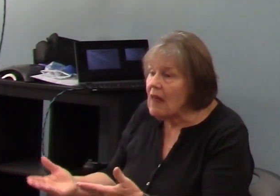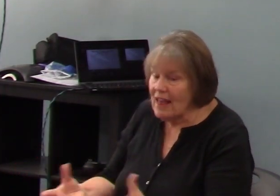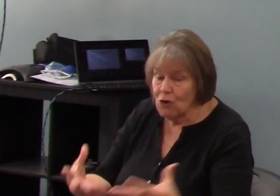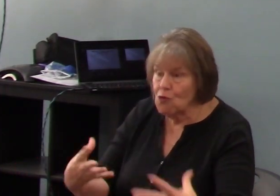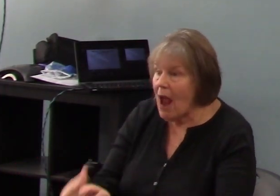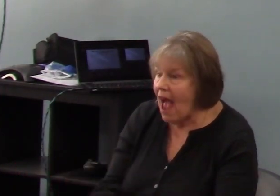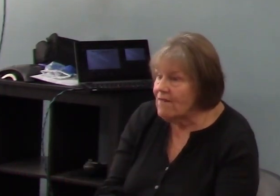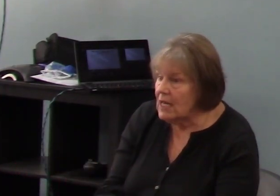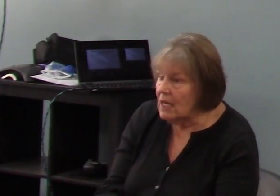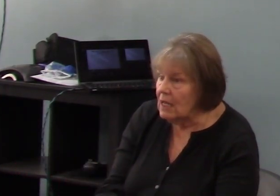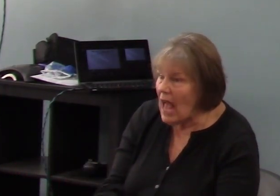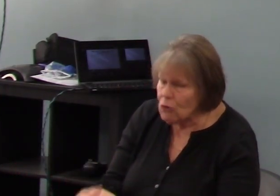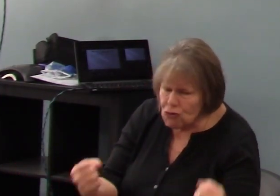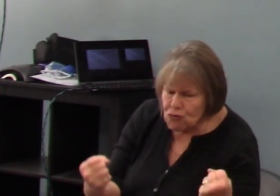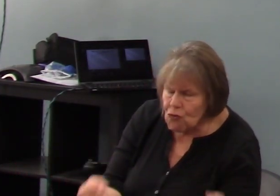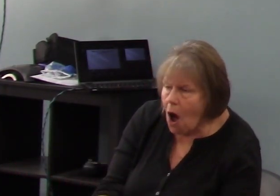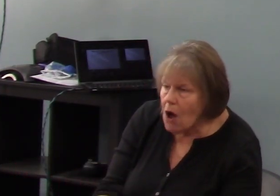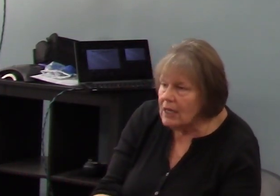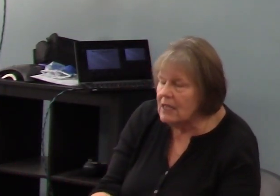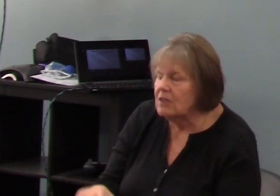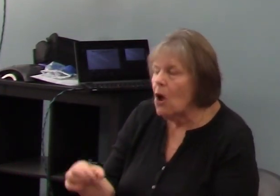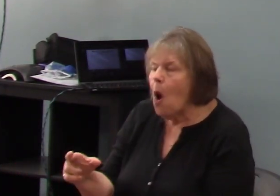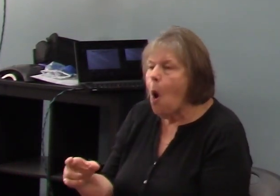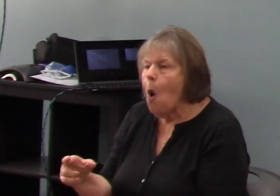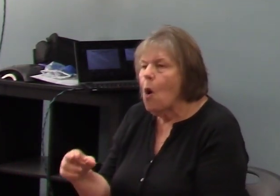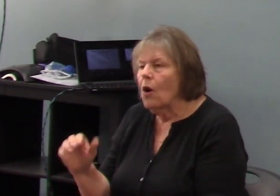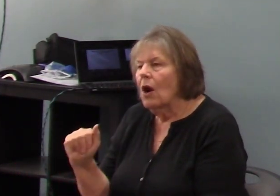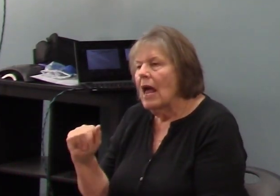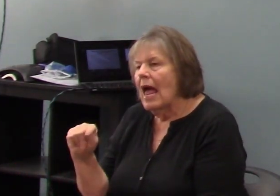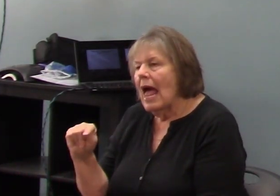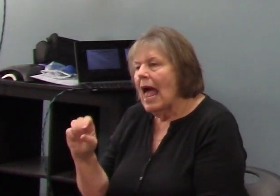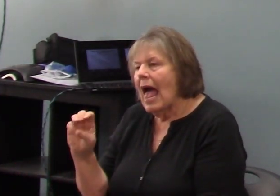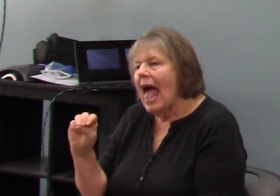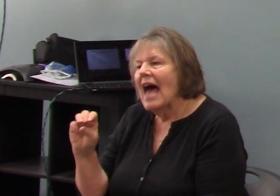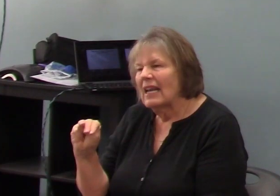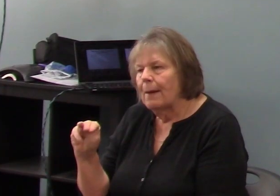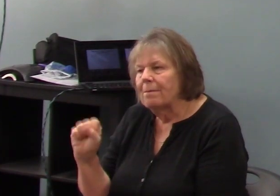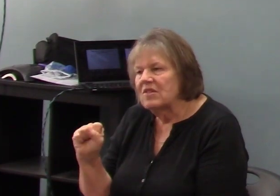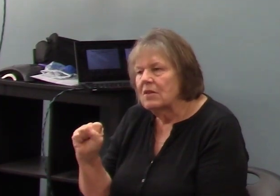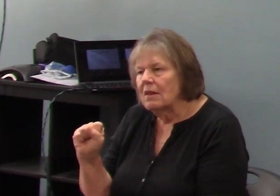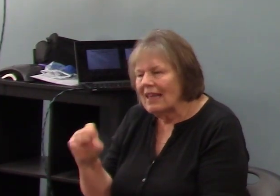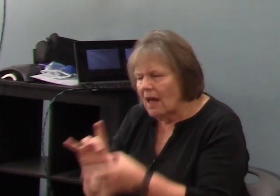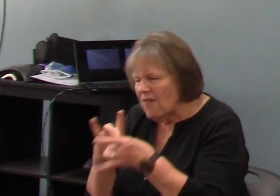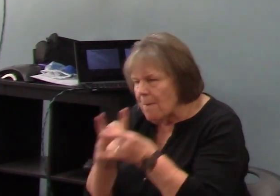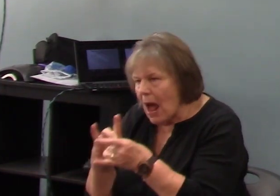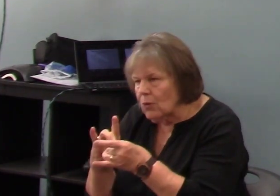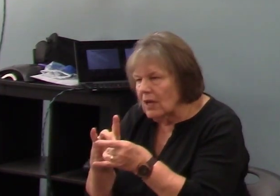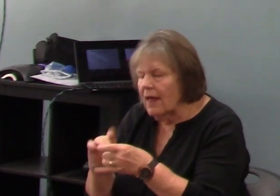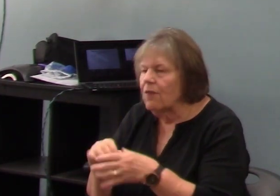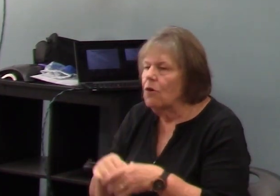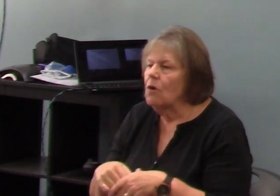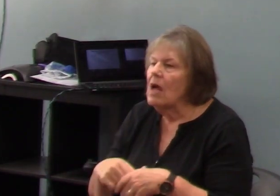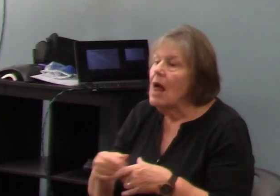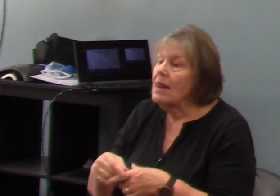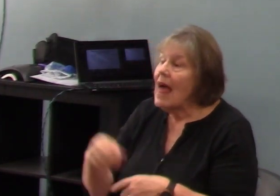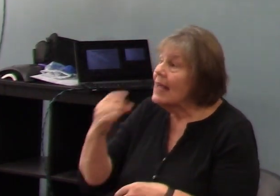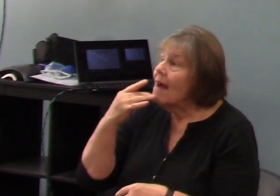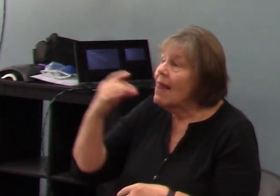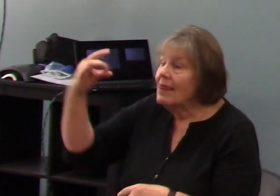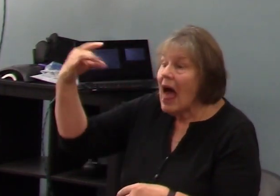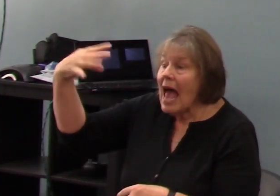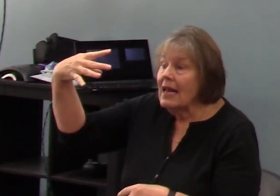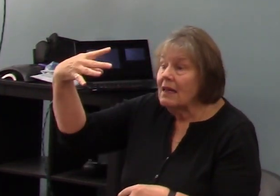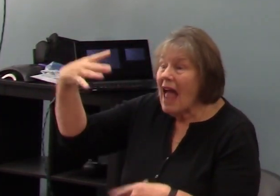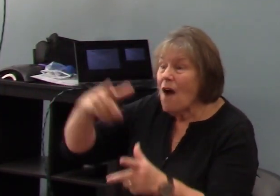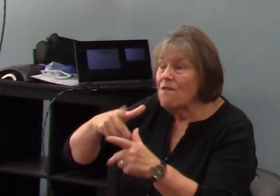or how strongly atoms bind together, things like that. How fast the speed of light is even. There's these physical